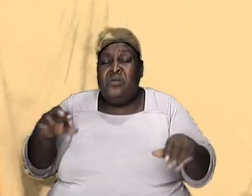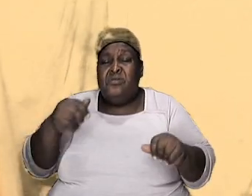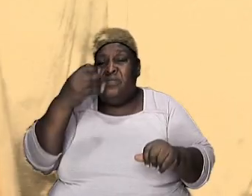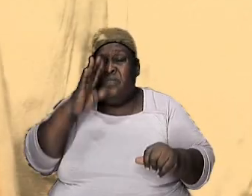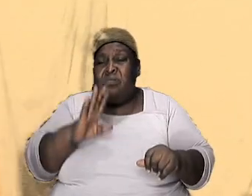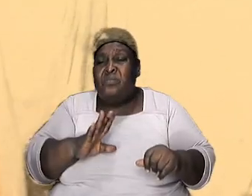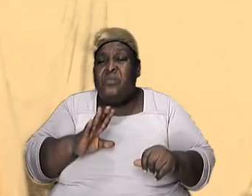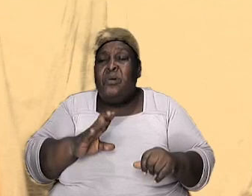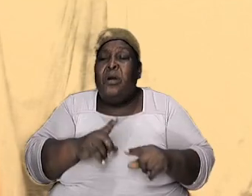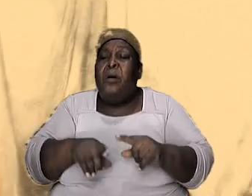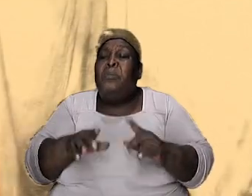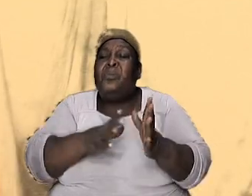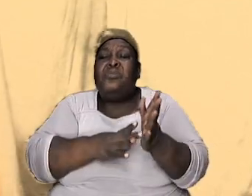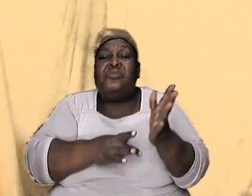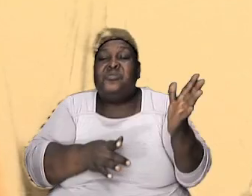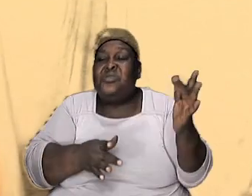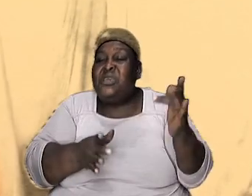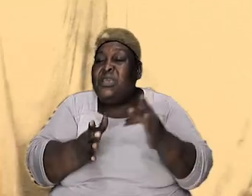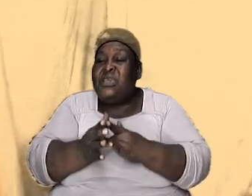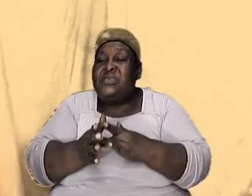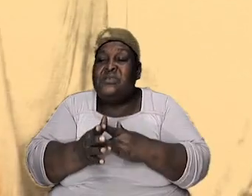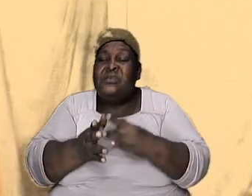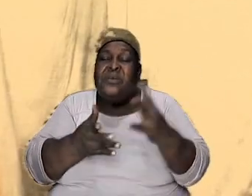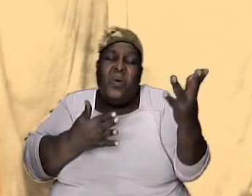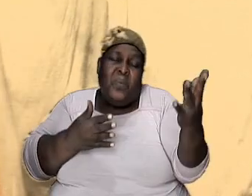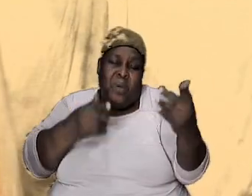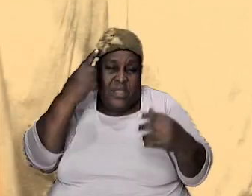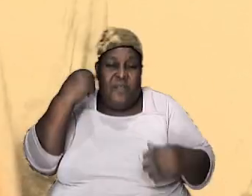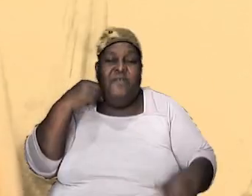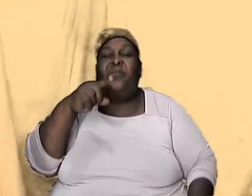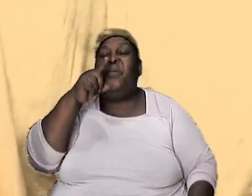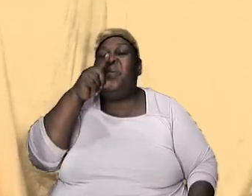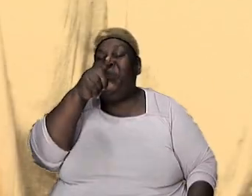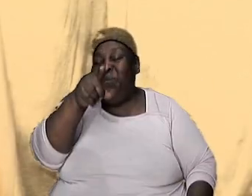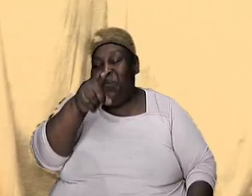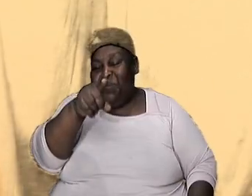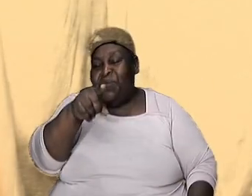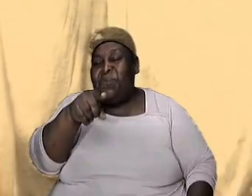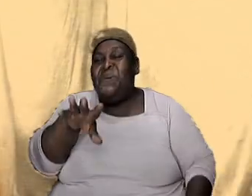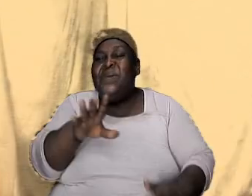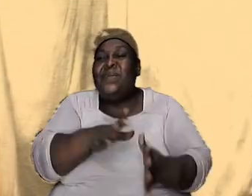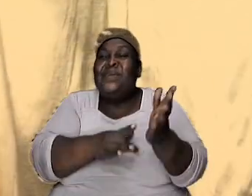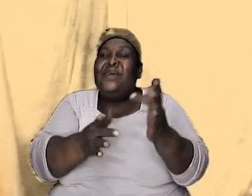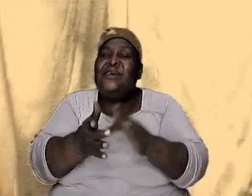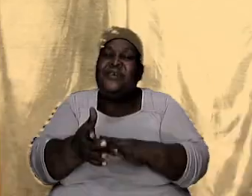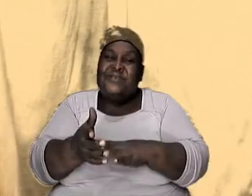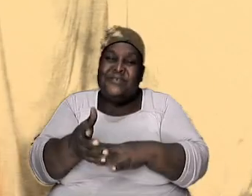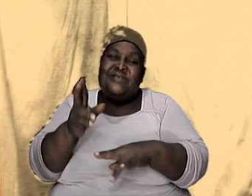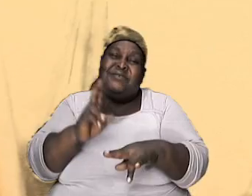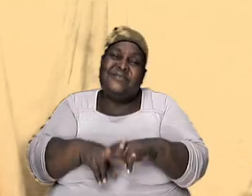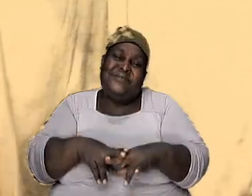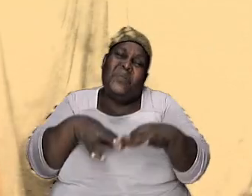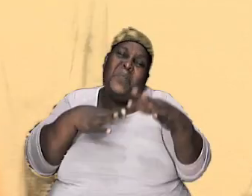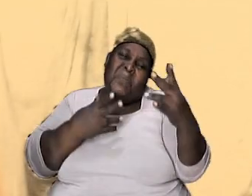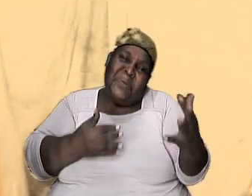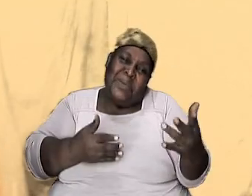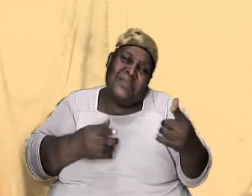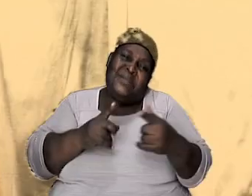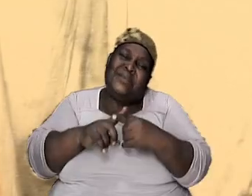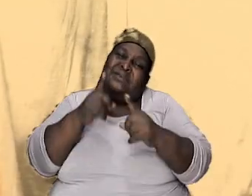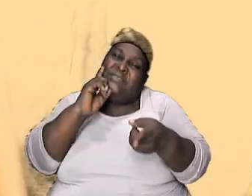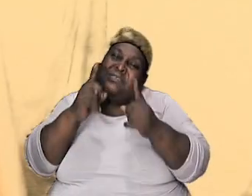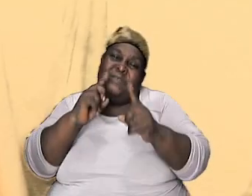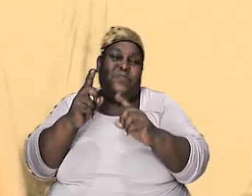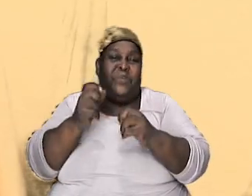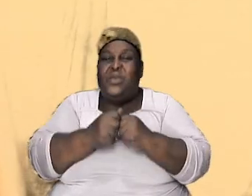Jesus is waiting for you. Jesus is on the well, waiting to have a conversation with